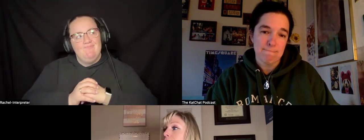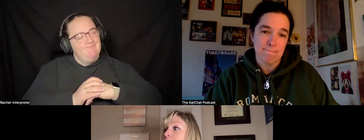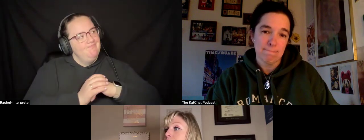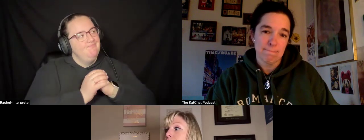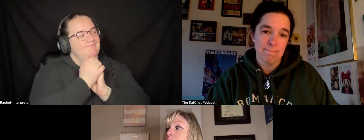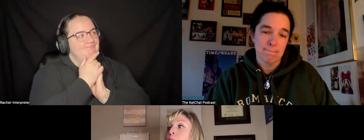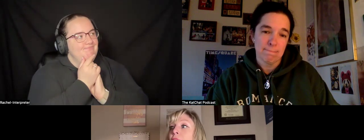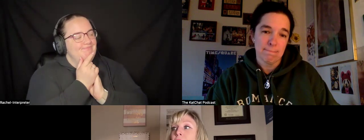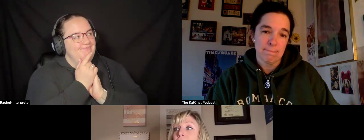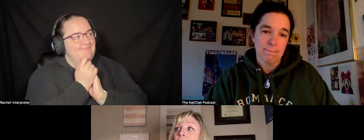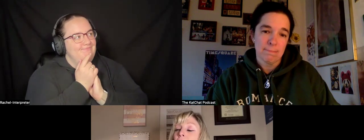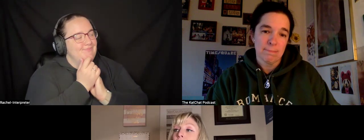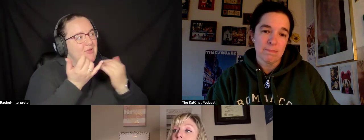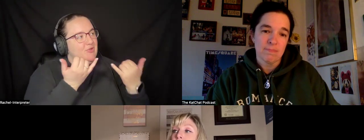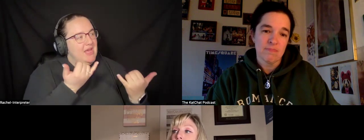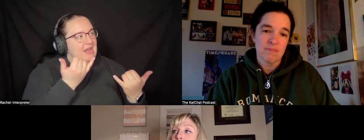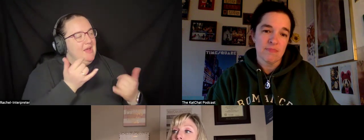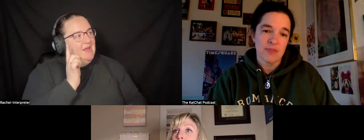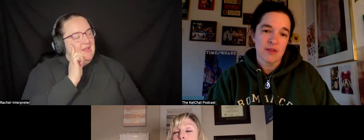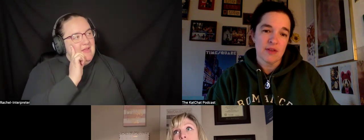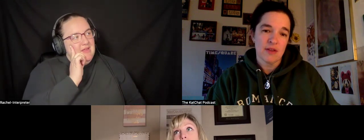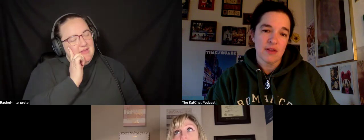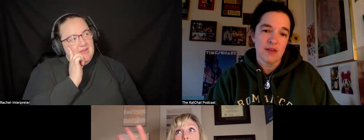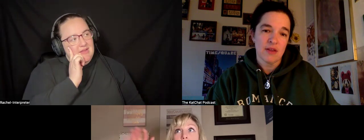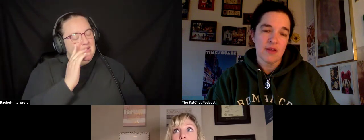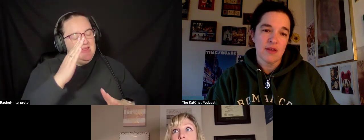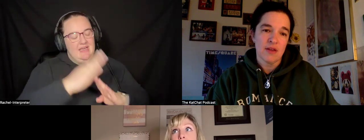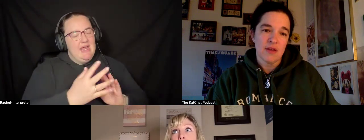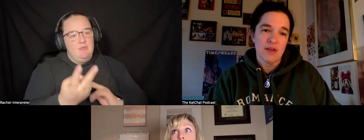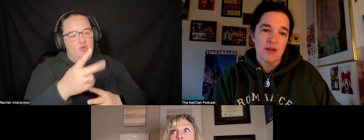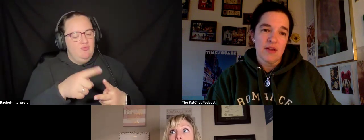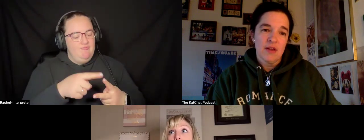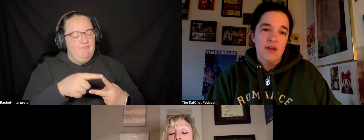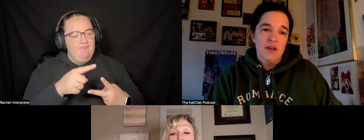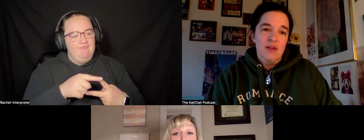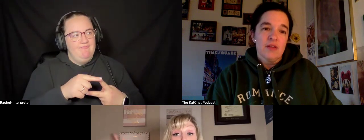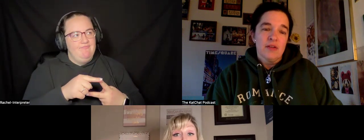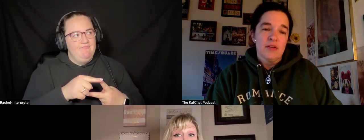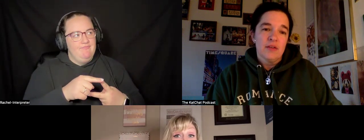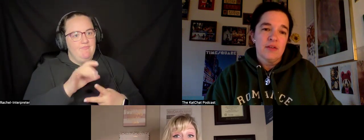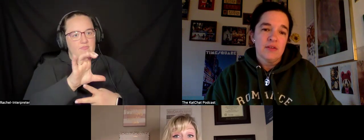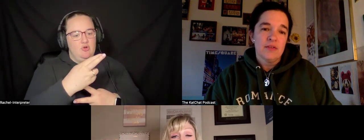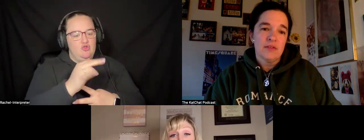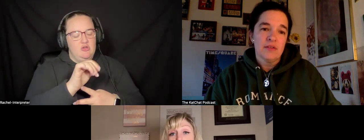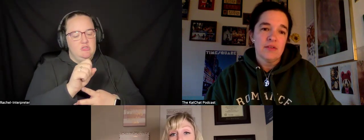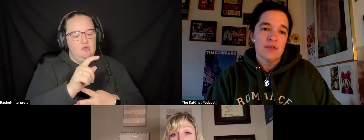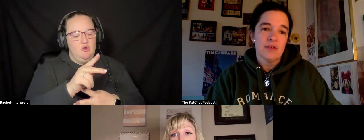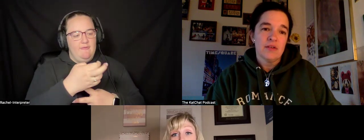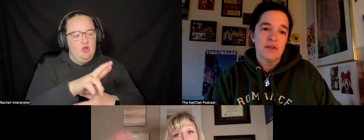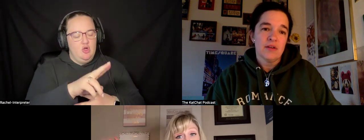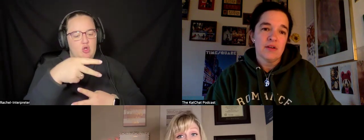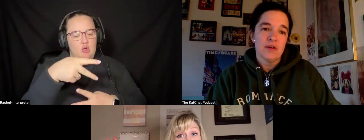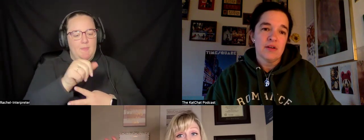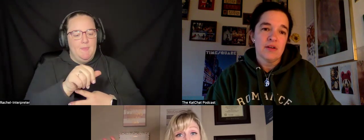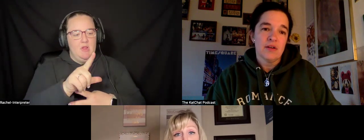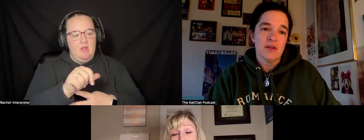Hmm. Right now, I would say like my top two that I would love to have would be Christopher Palaha, because he's